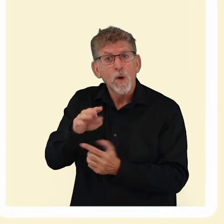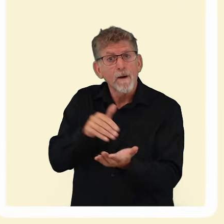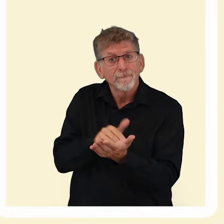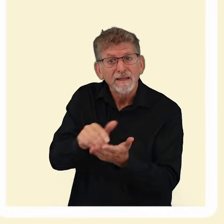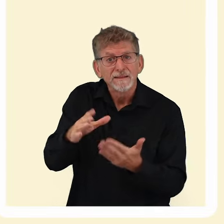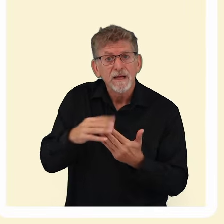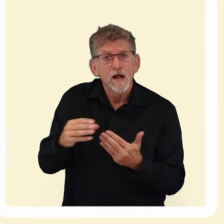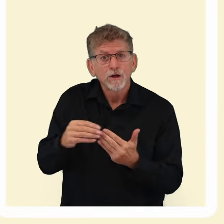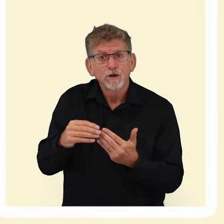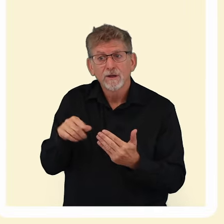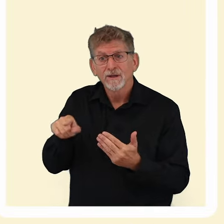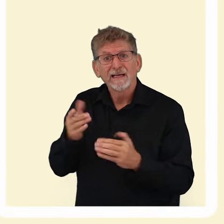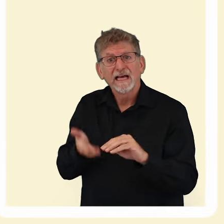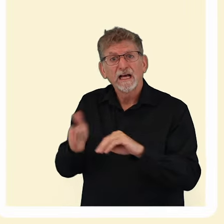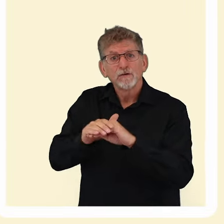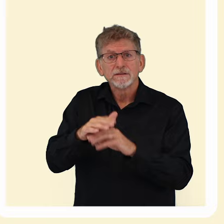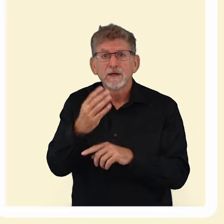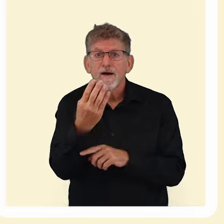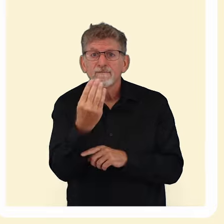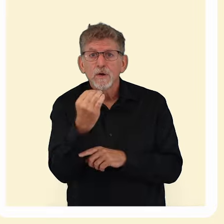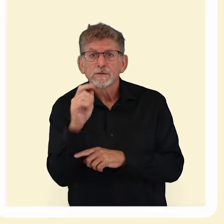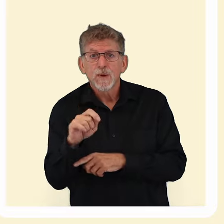$944 million increased by